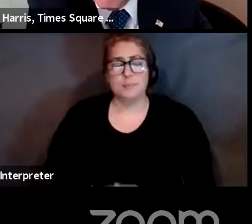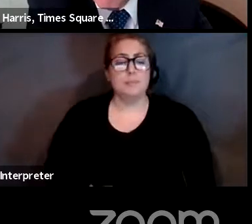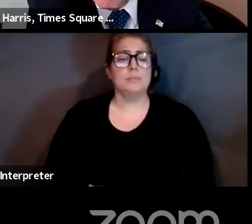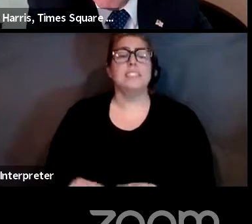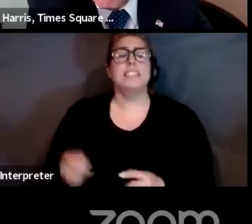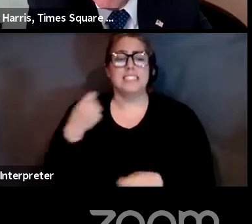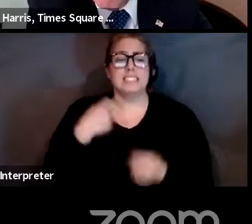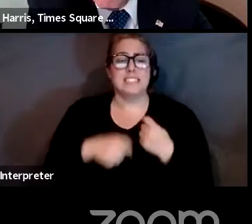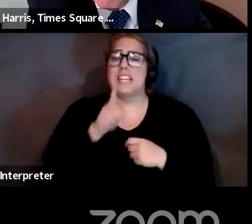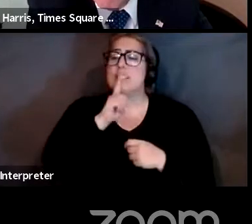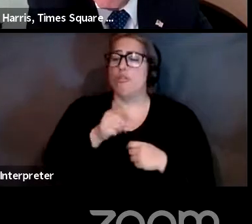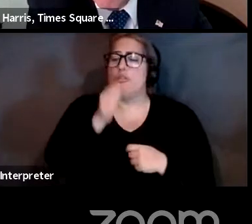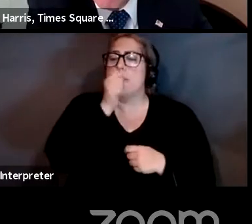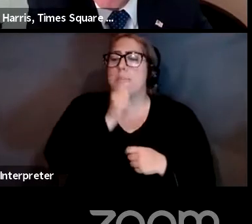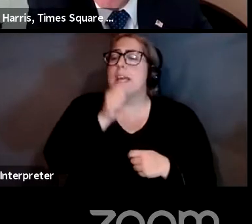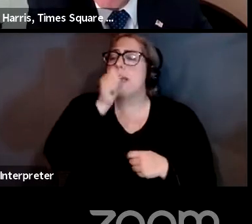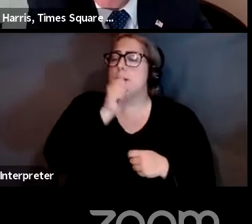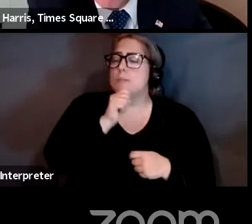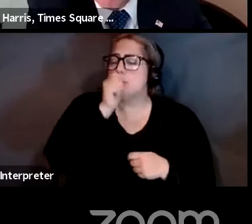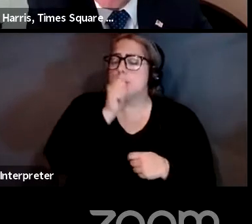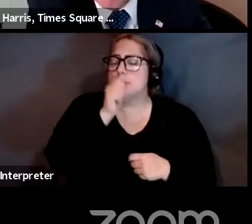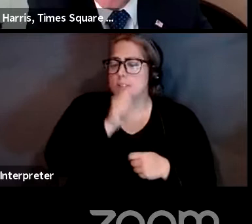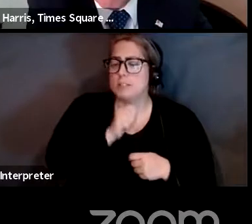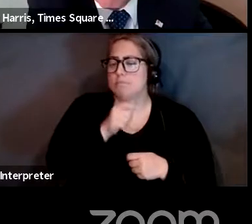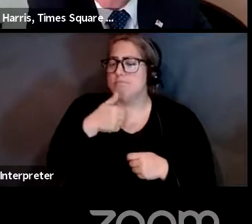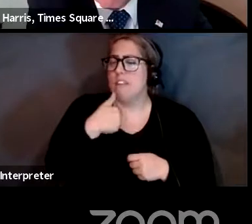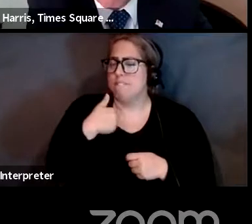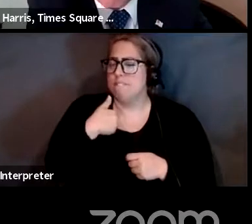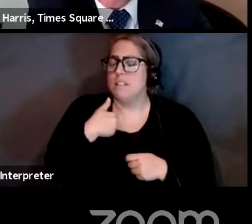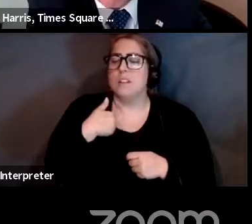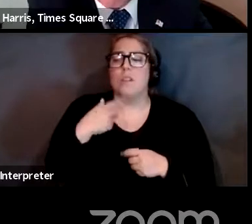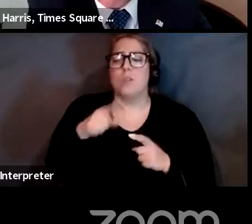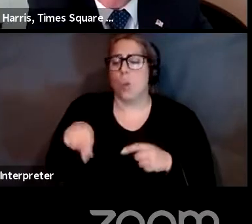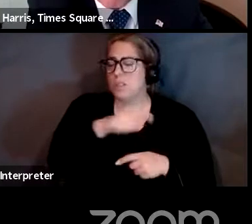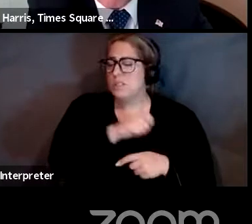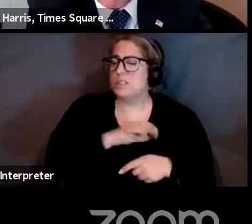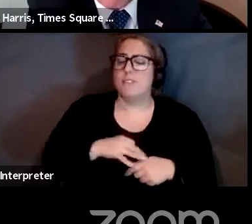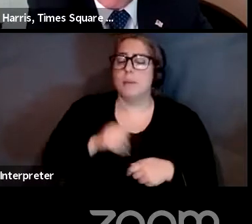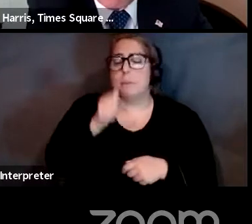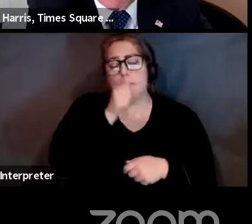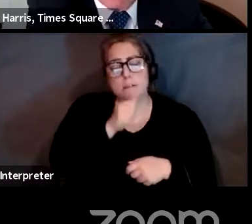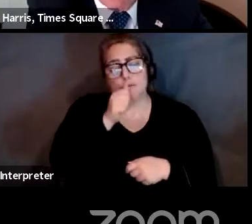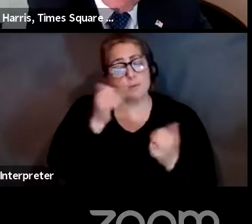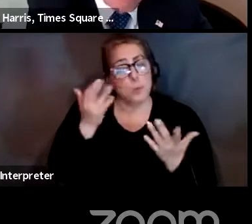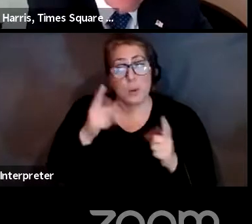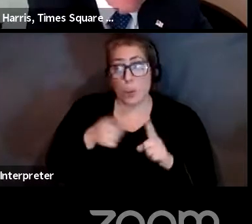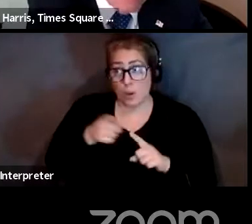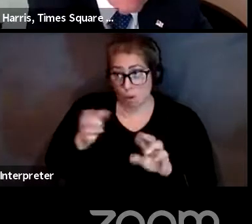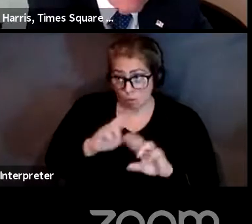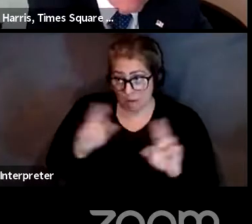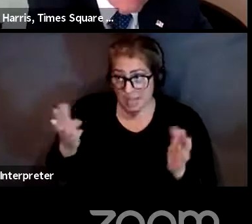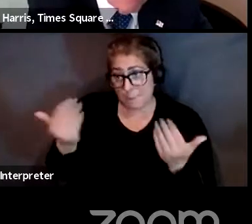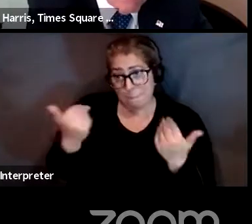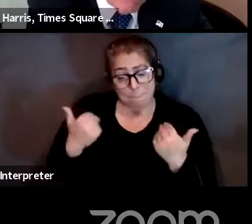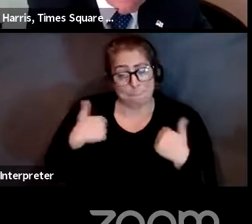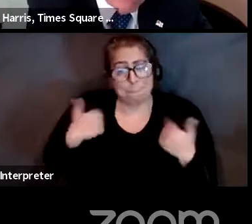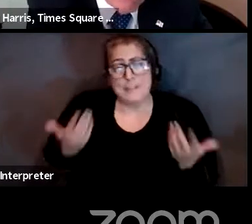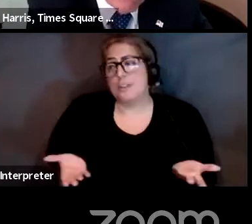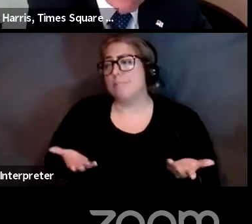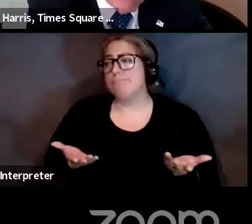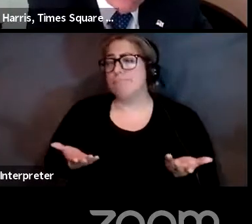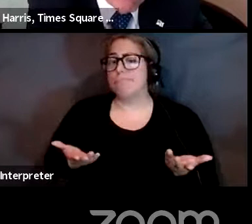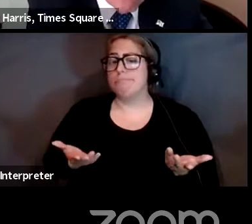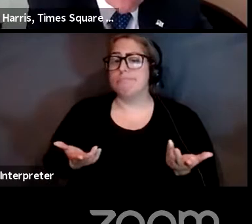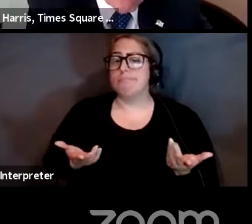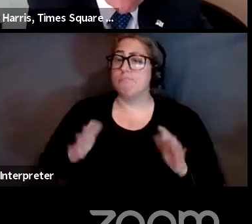a real patience for, you know, you come to me when you're ready. You know, you have a story that brought you here that I